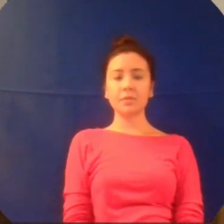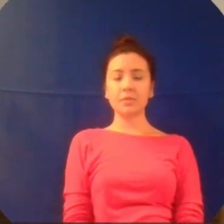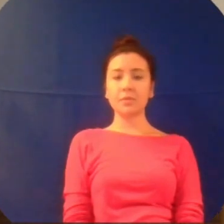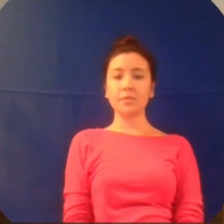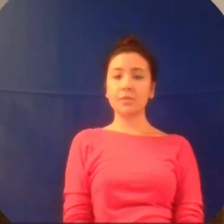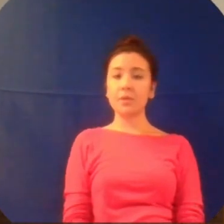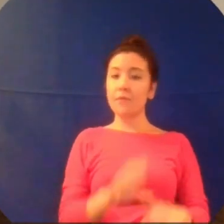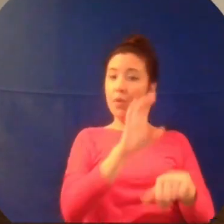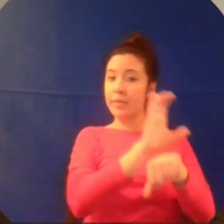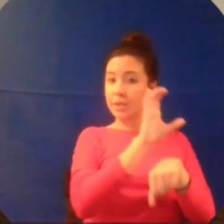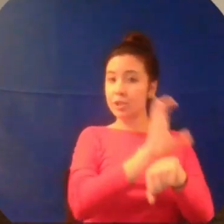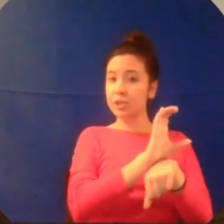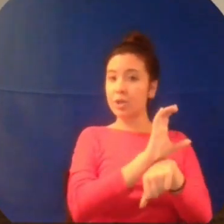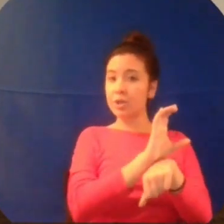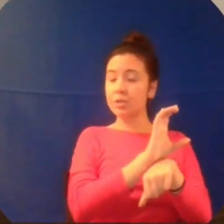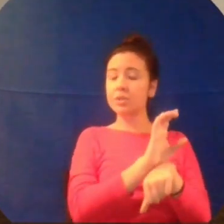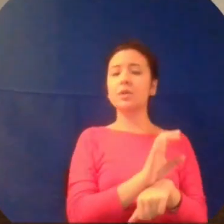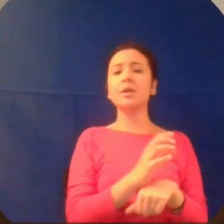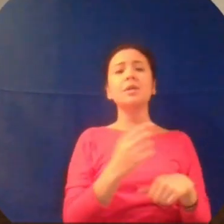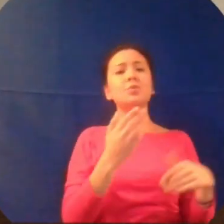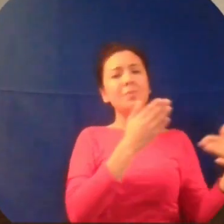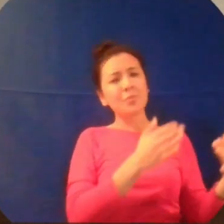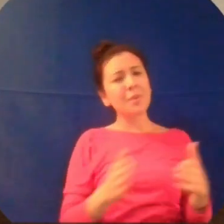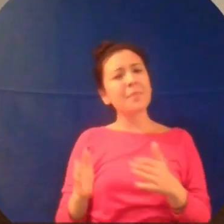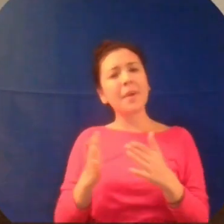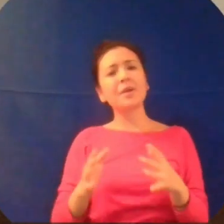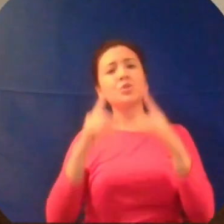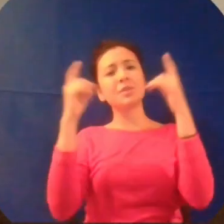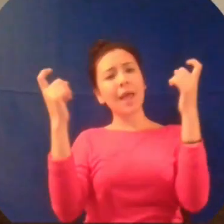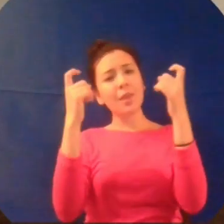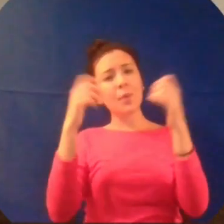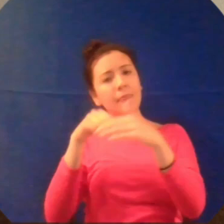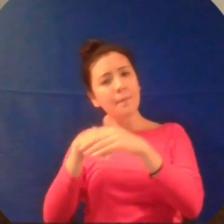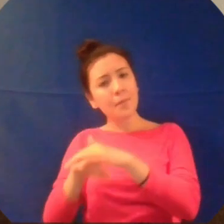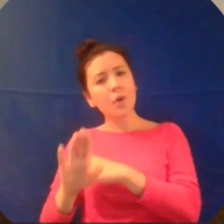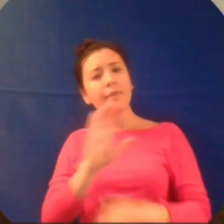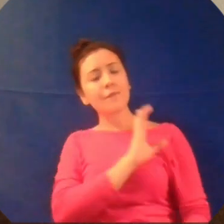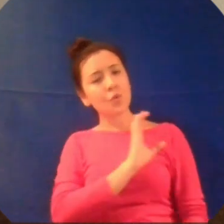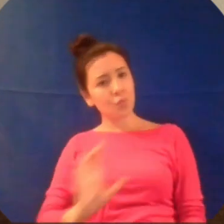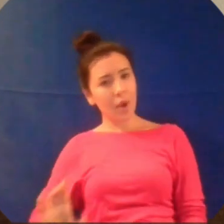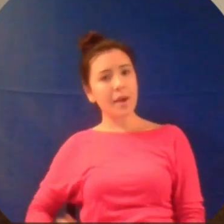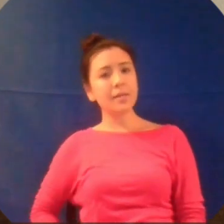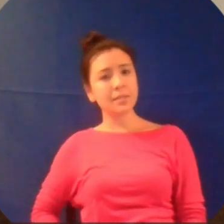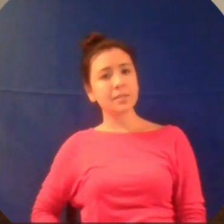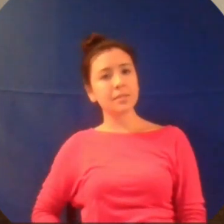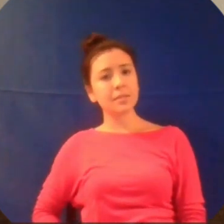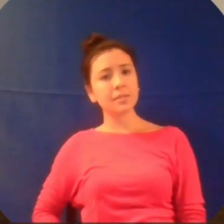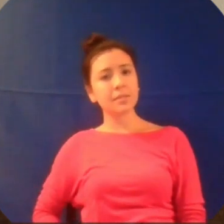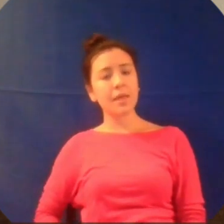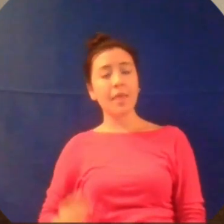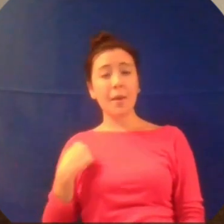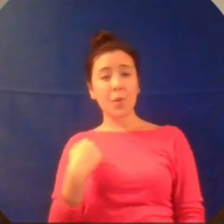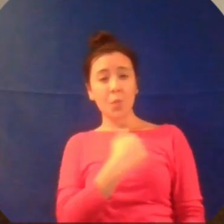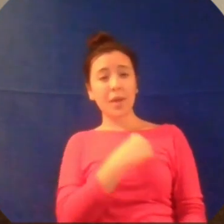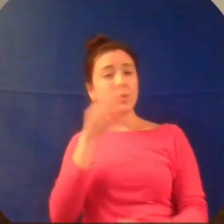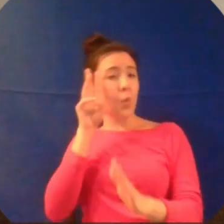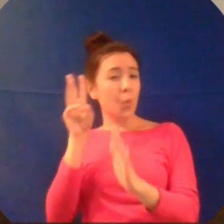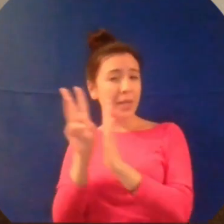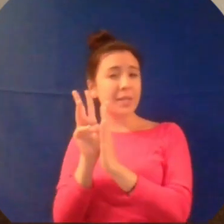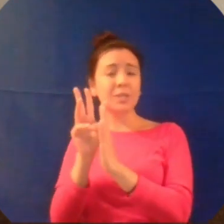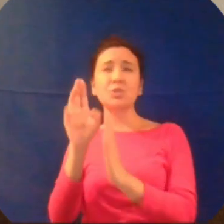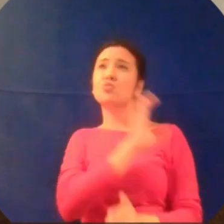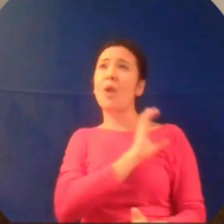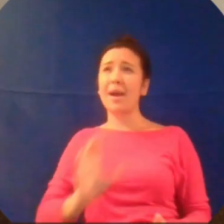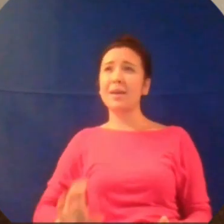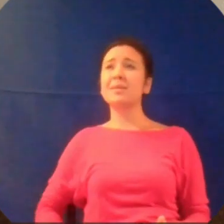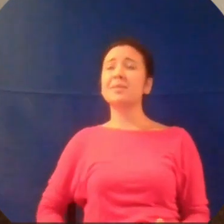For the Church, as we prepare to celebrate the birth of Christ, that we may bear witness to Christ's presence in